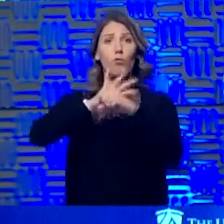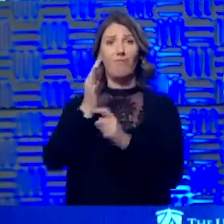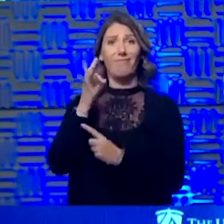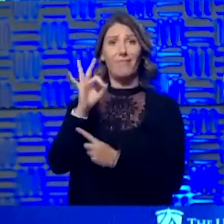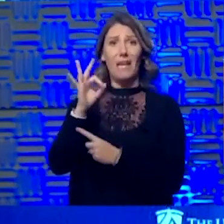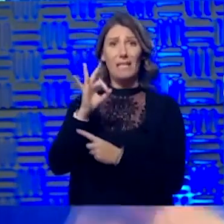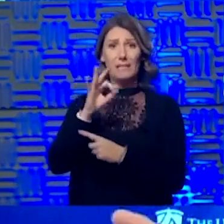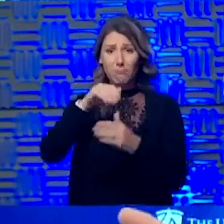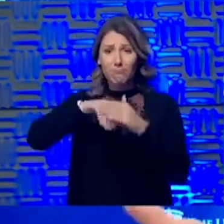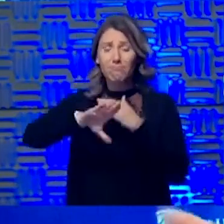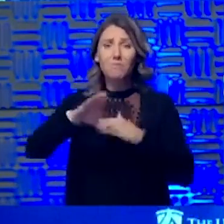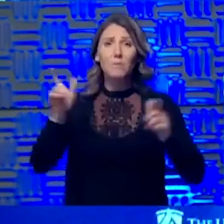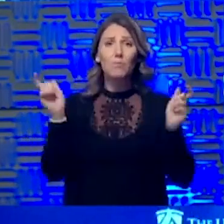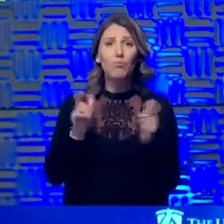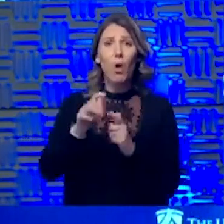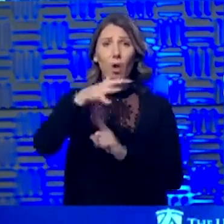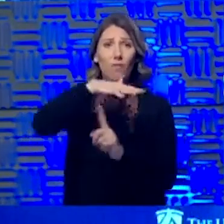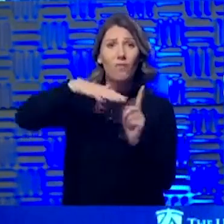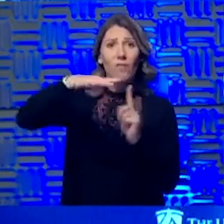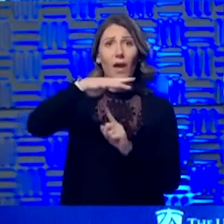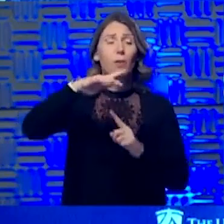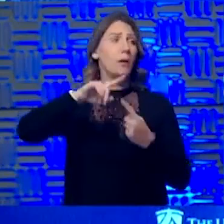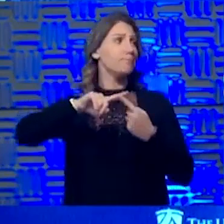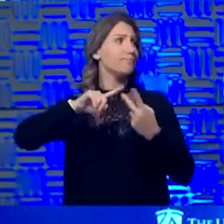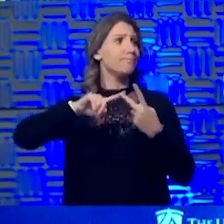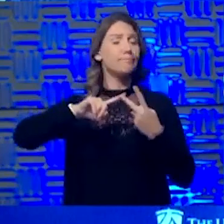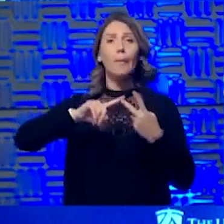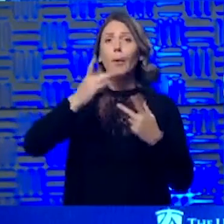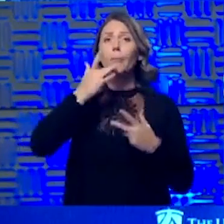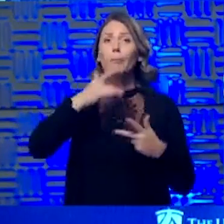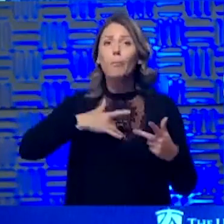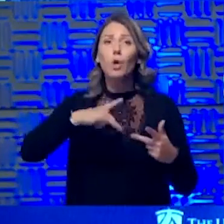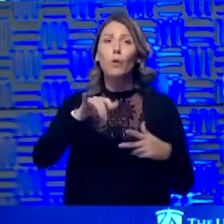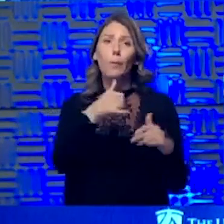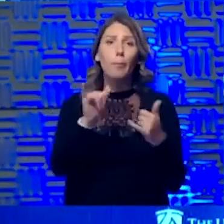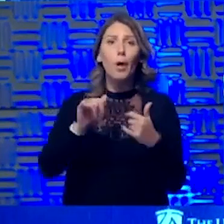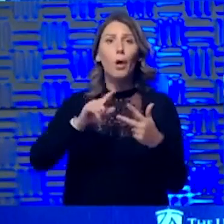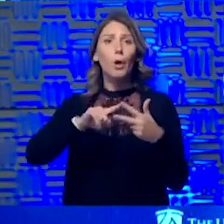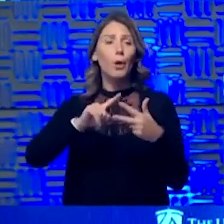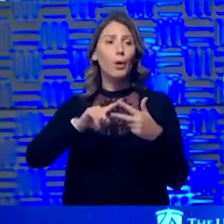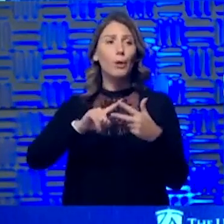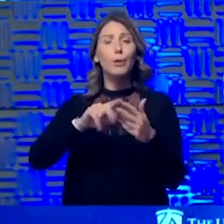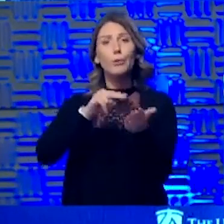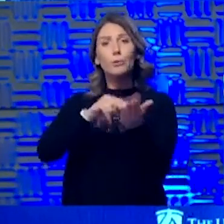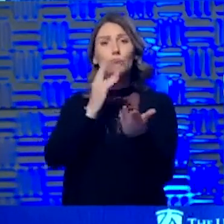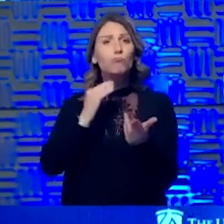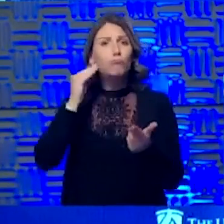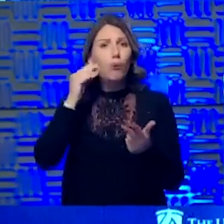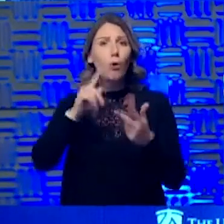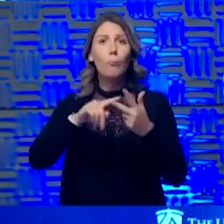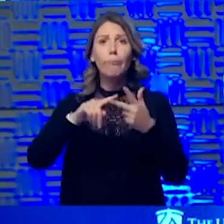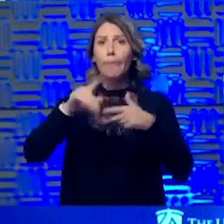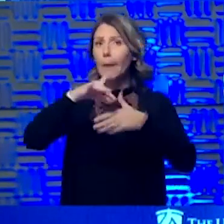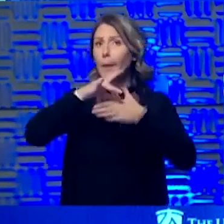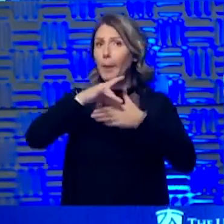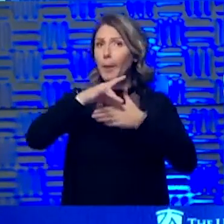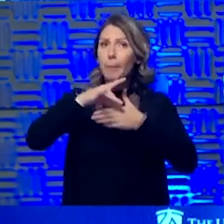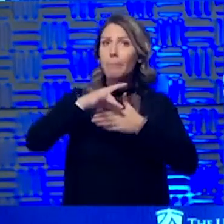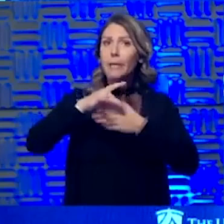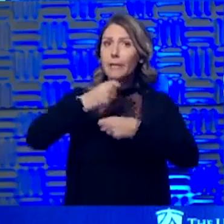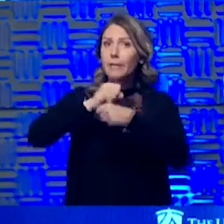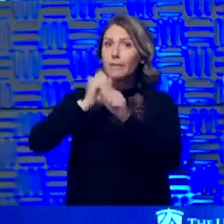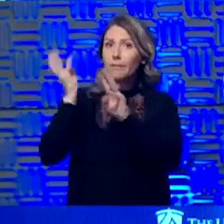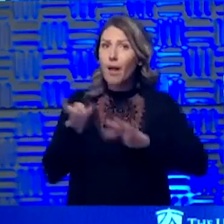whether it's a birthday party, a nursing home, or a meatpacking plant, mm-hmm. or any place else where there's folks congregated together.